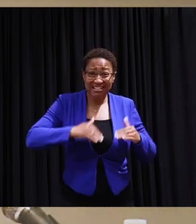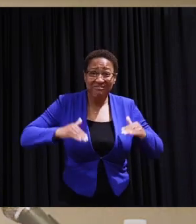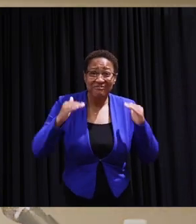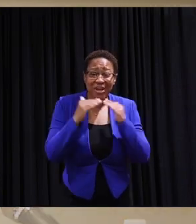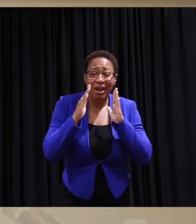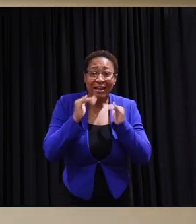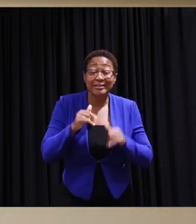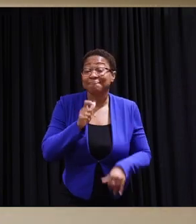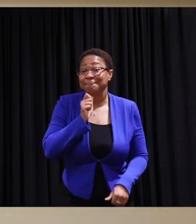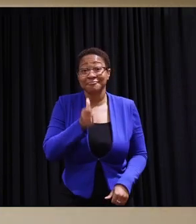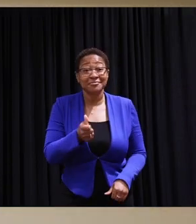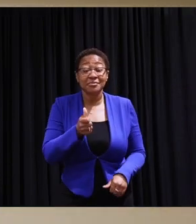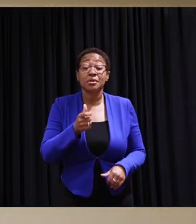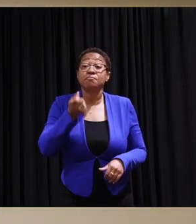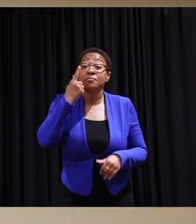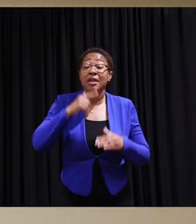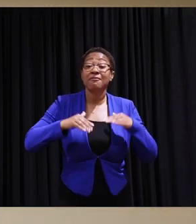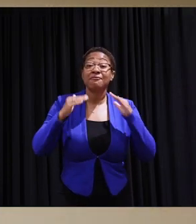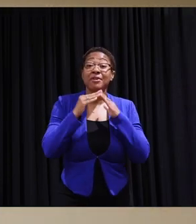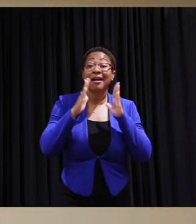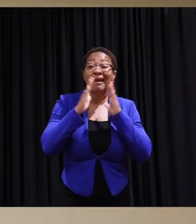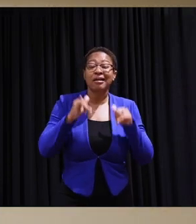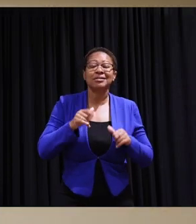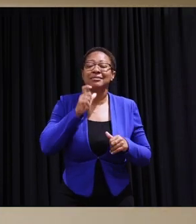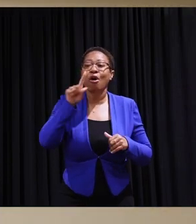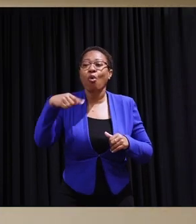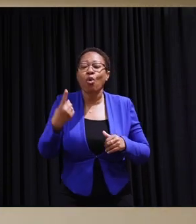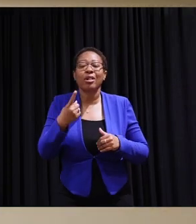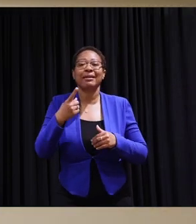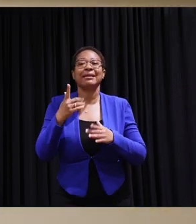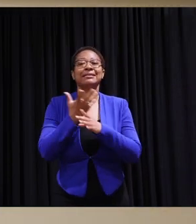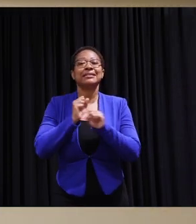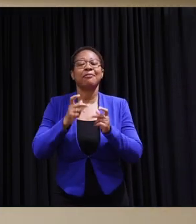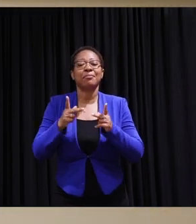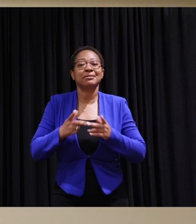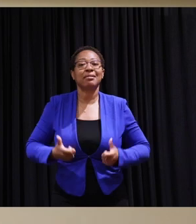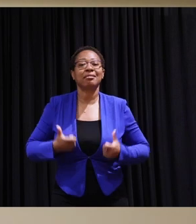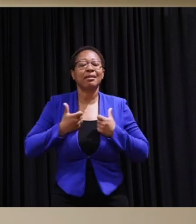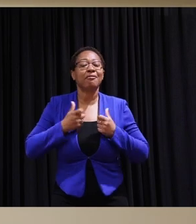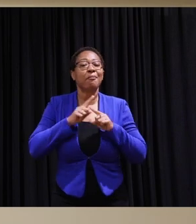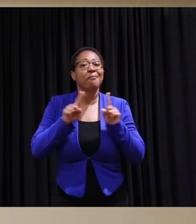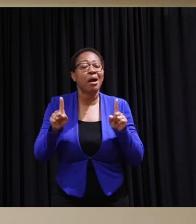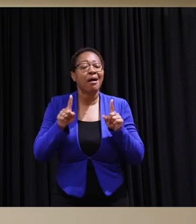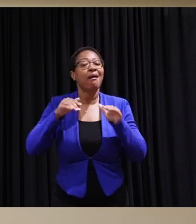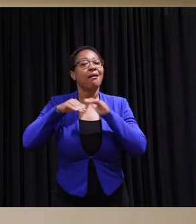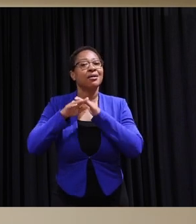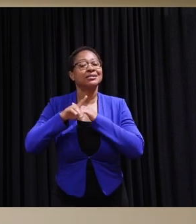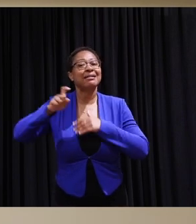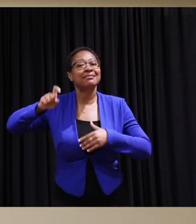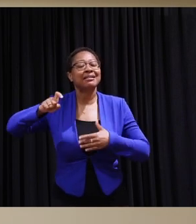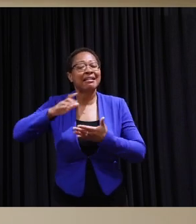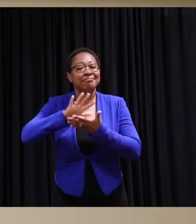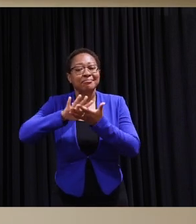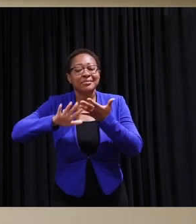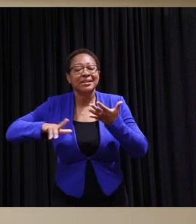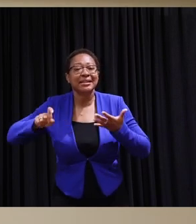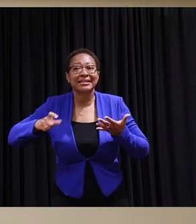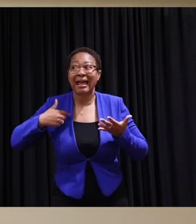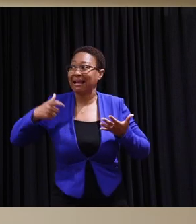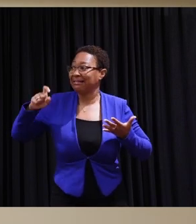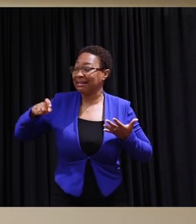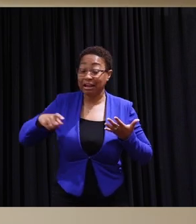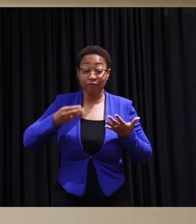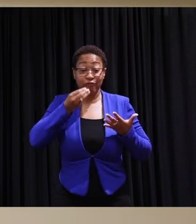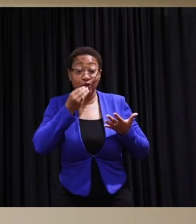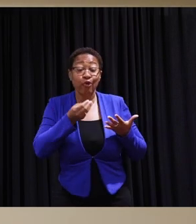fair housing is not just about a safe place to live. It is about access to the necessary fundamental